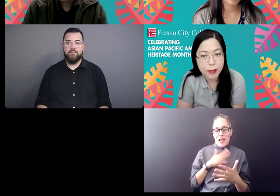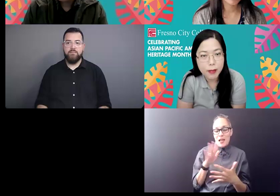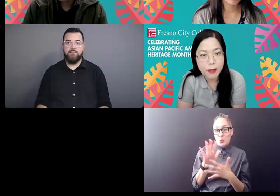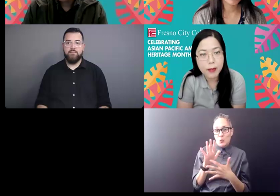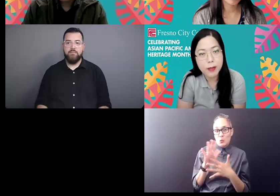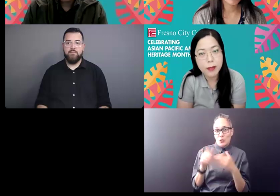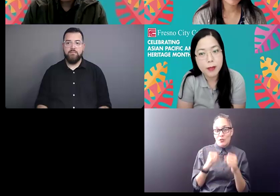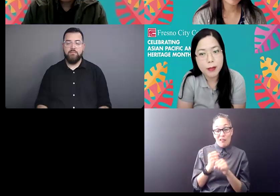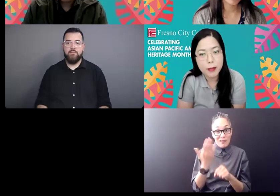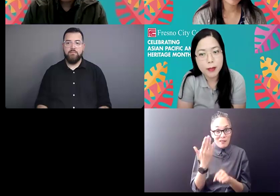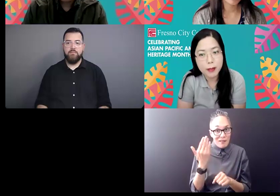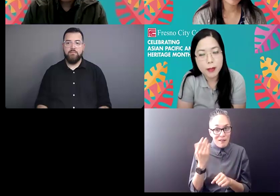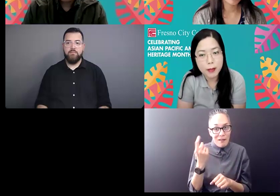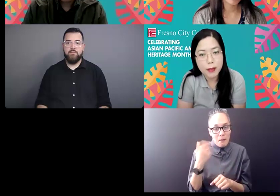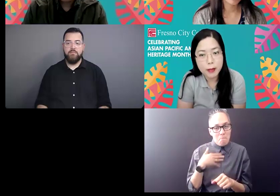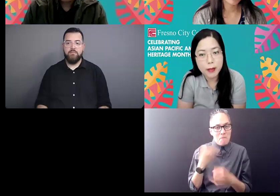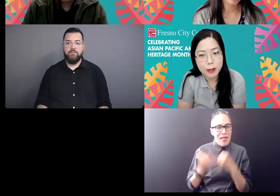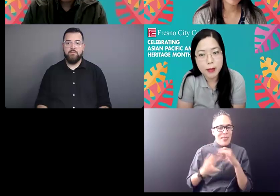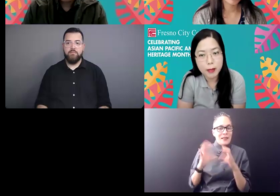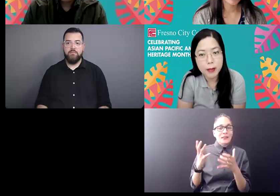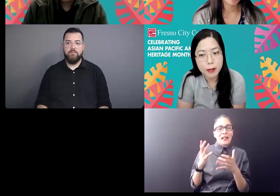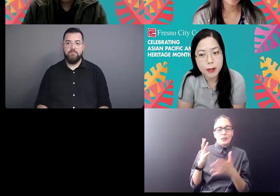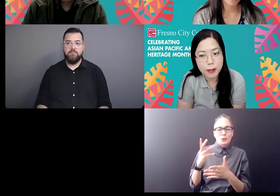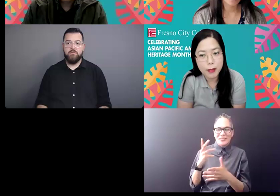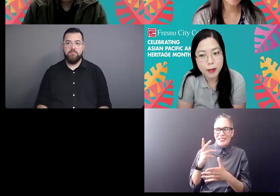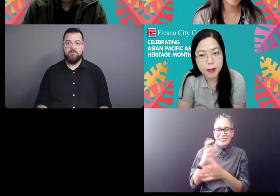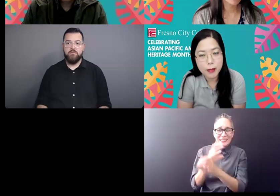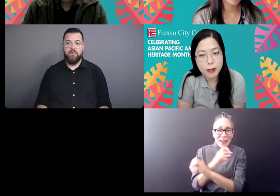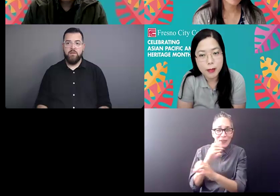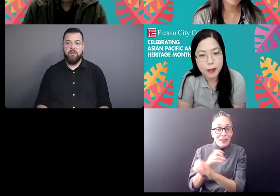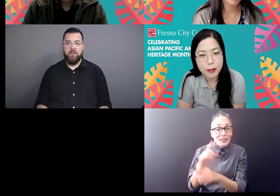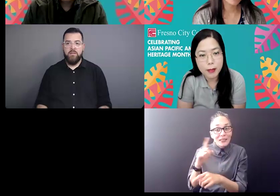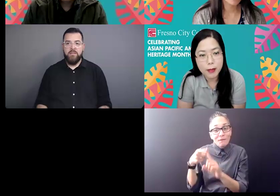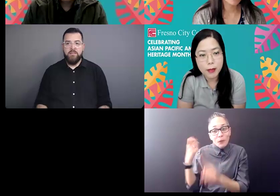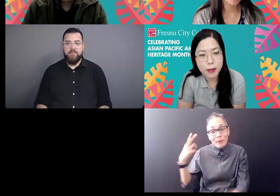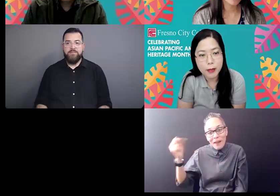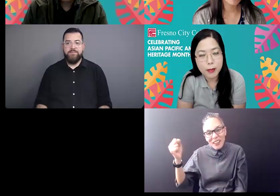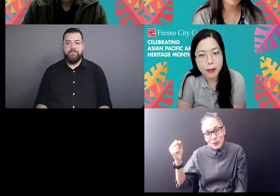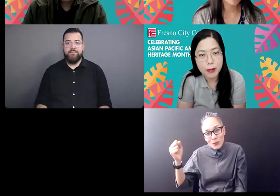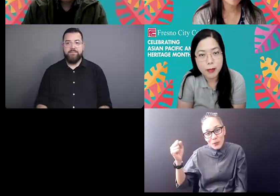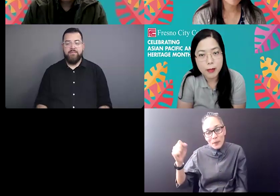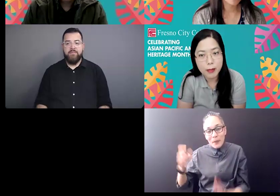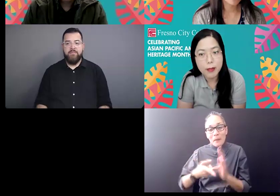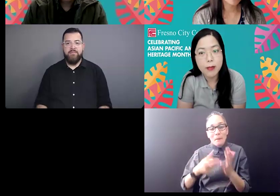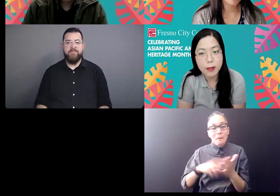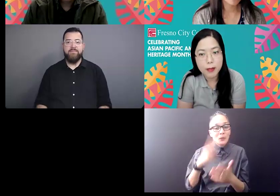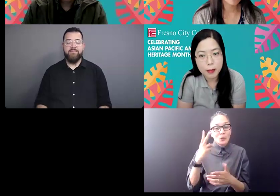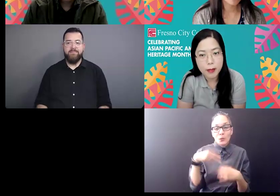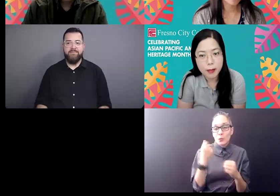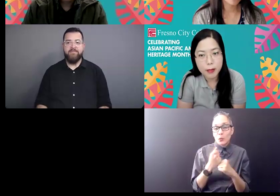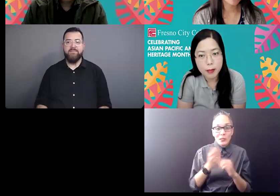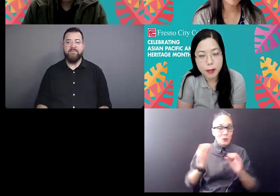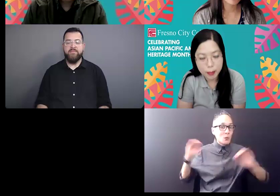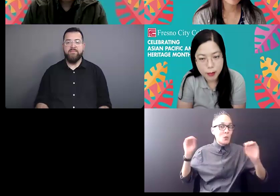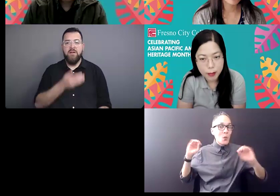any math class was calculus in senior year in high school. And so 2 years had gone by without any sort of math at all. And to